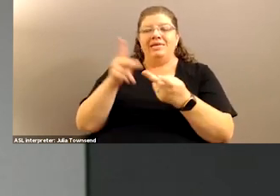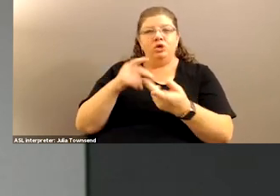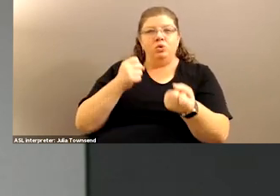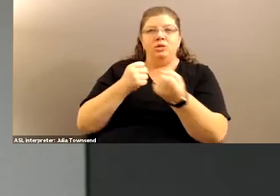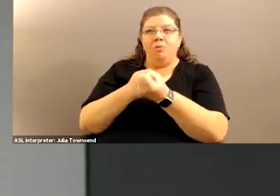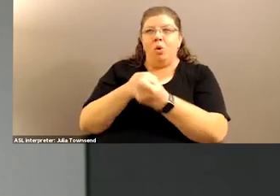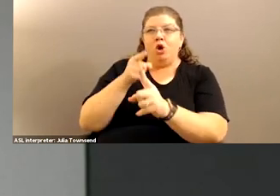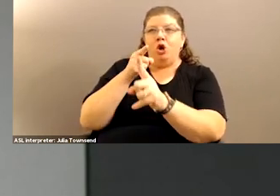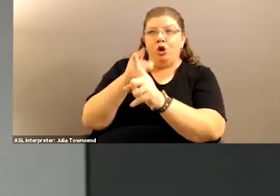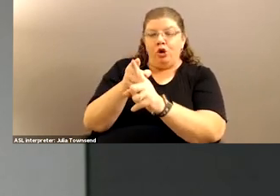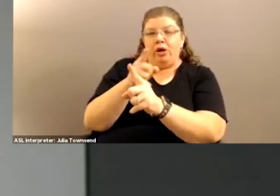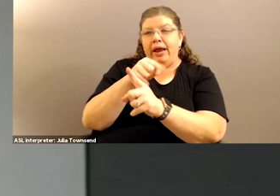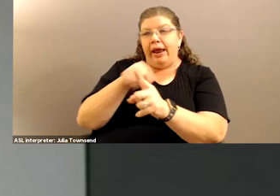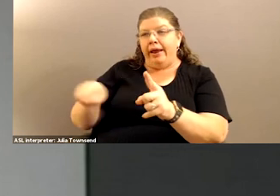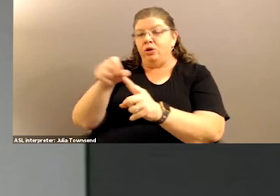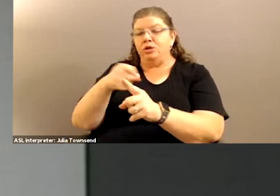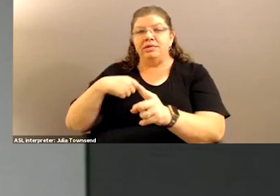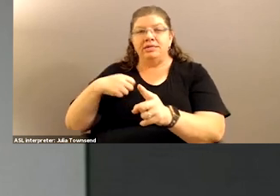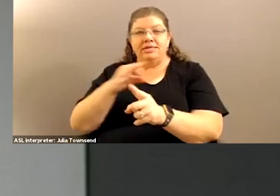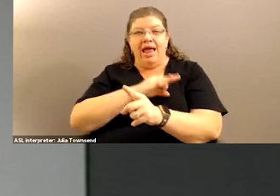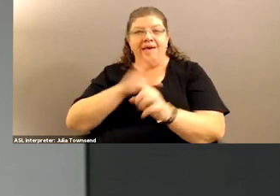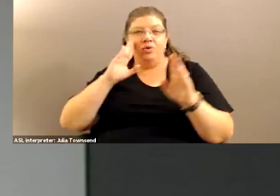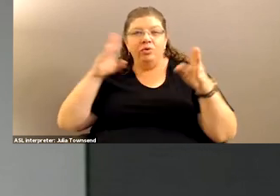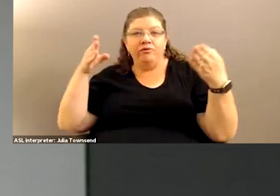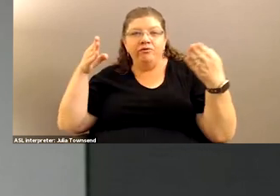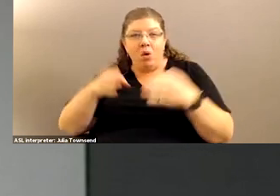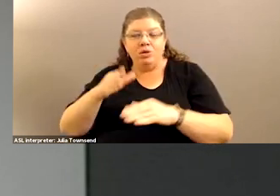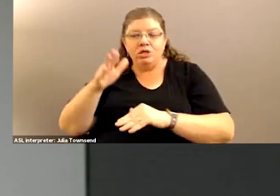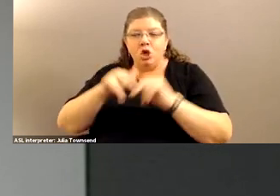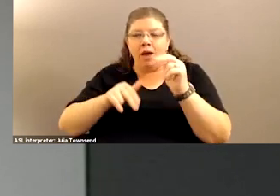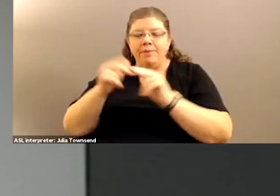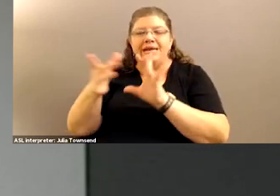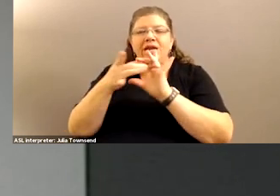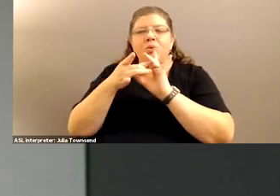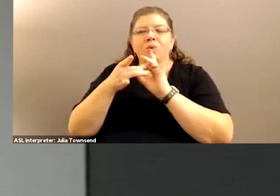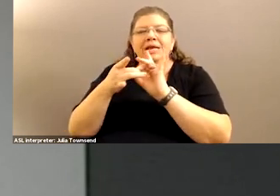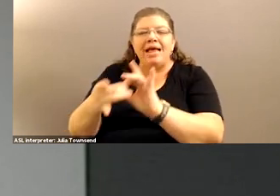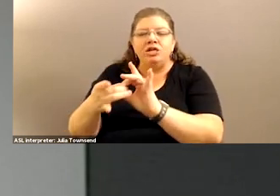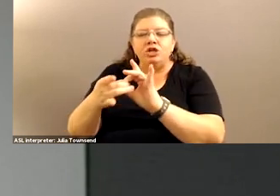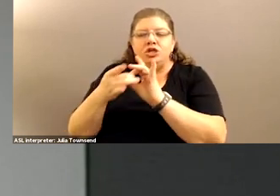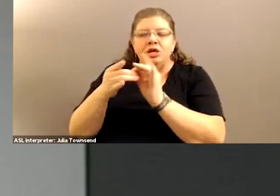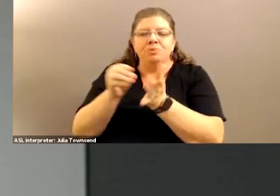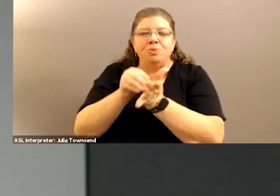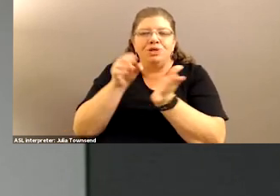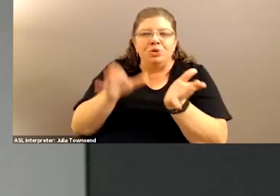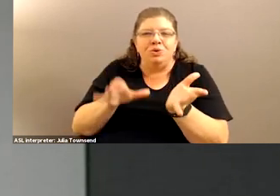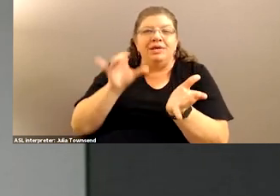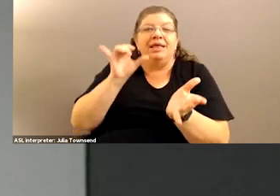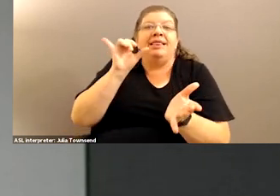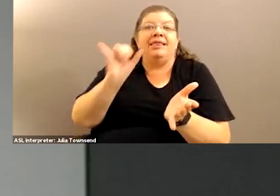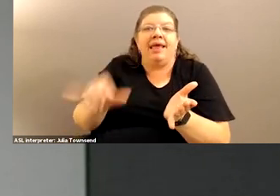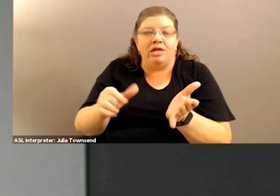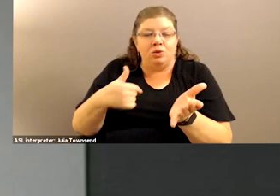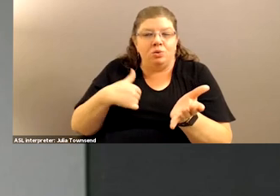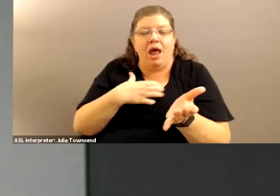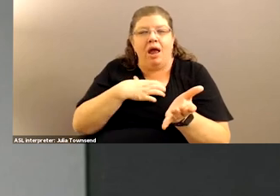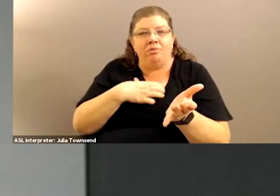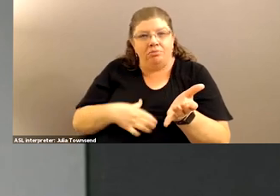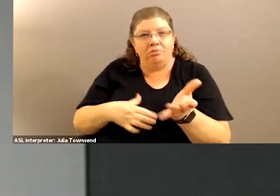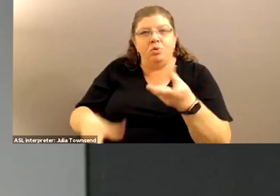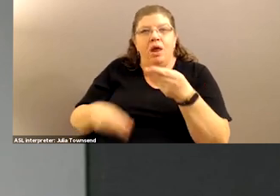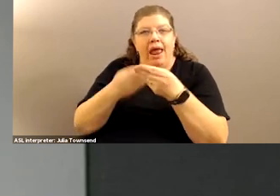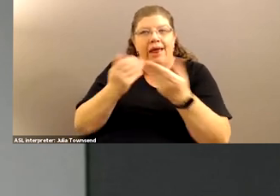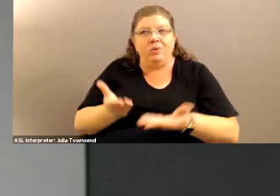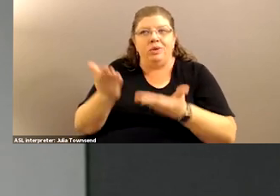her and her staff and focuses on building relationship with the students that's what i would like to the motion